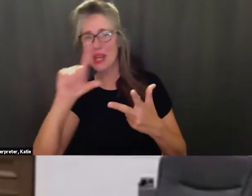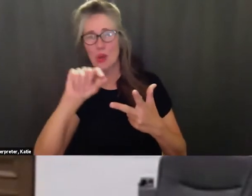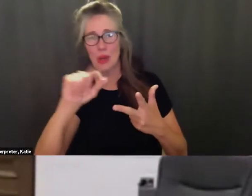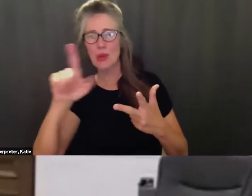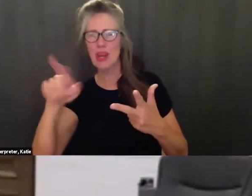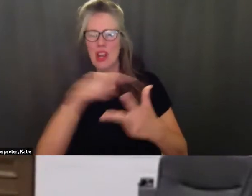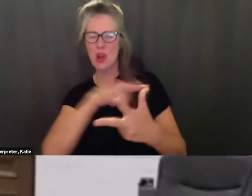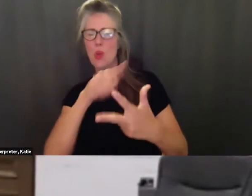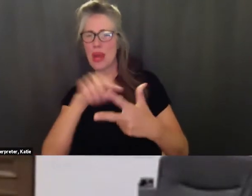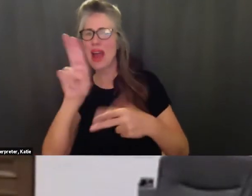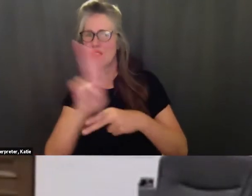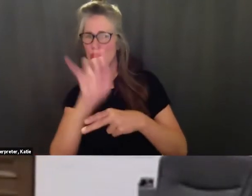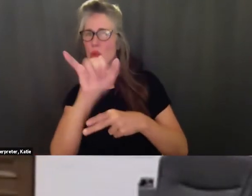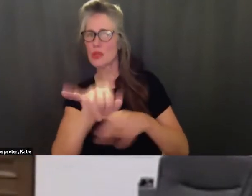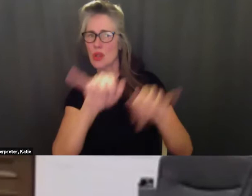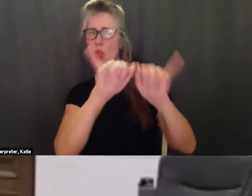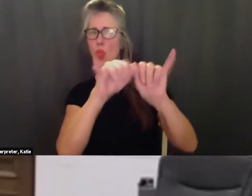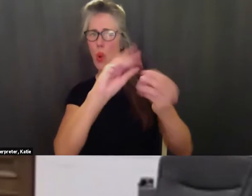to use.